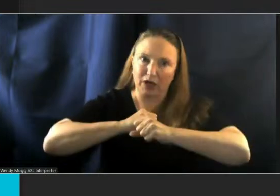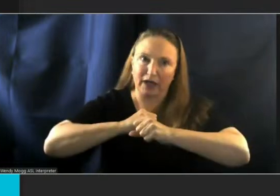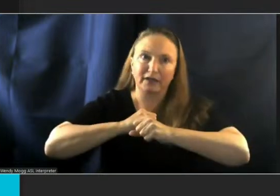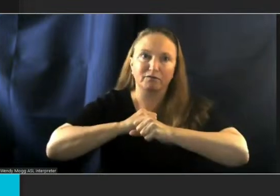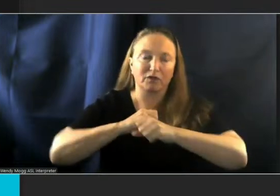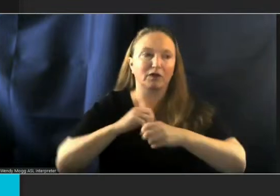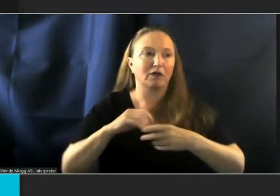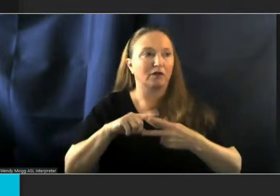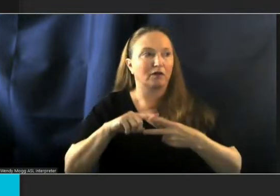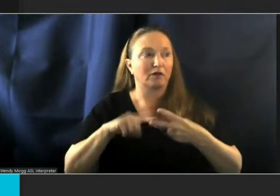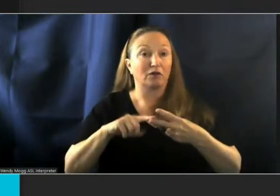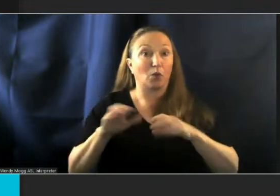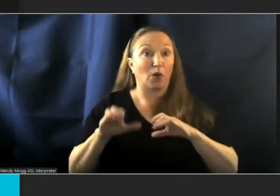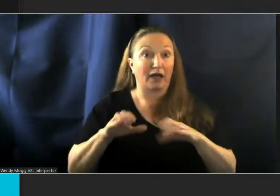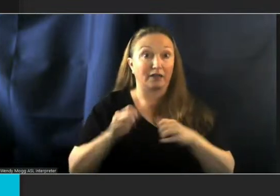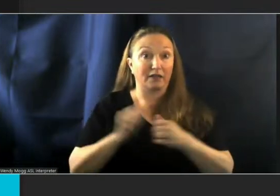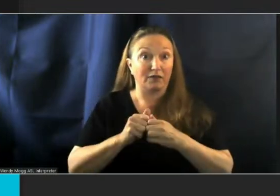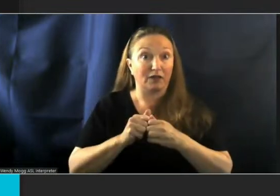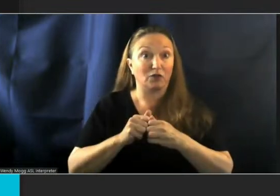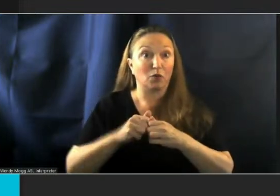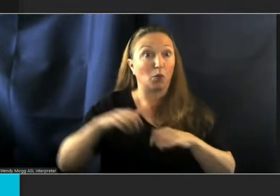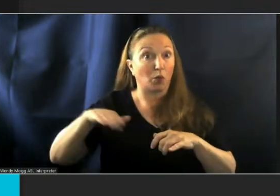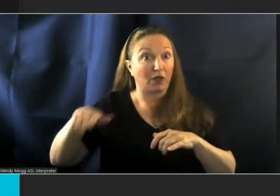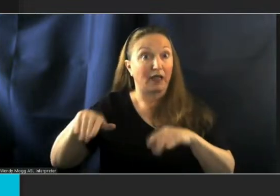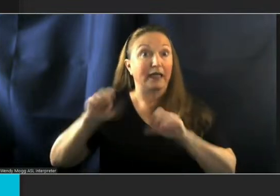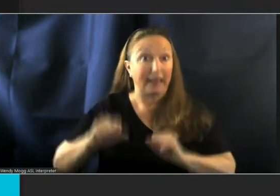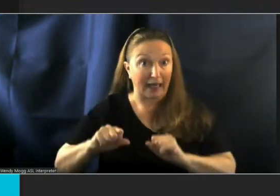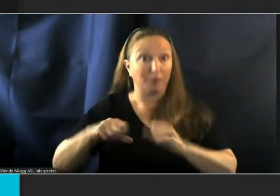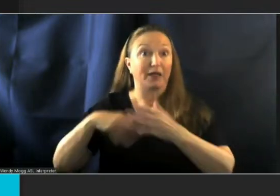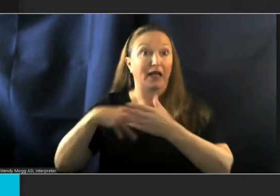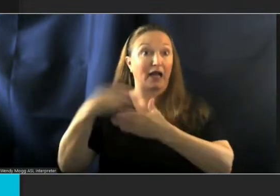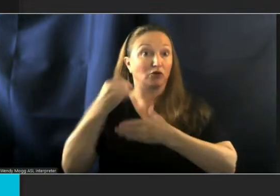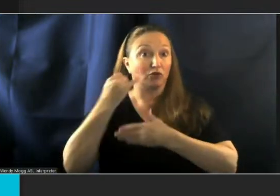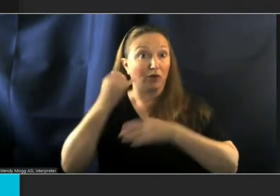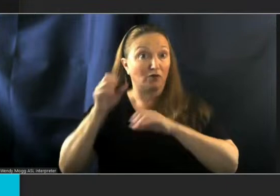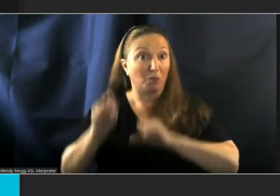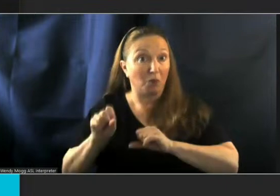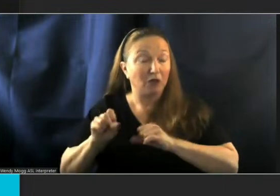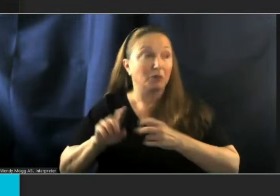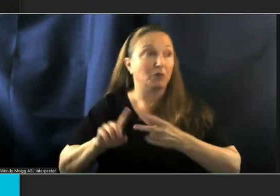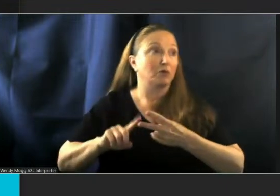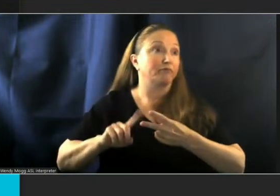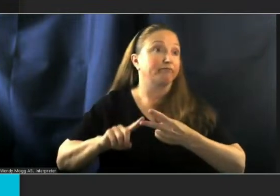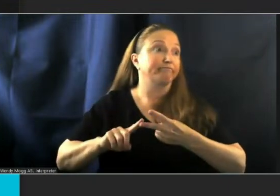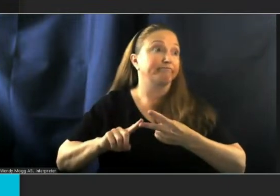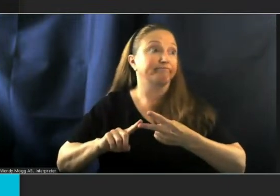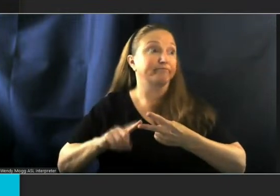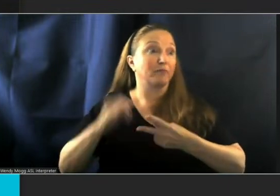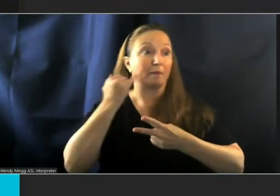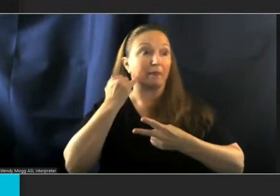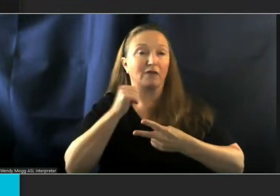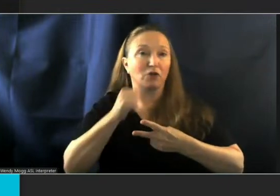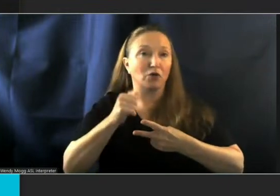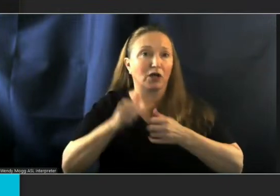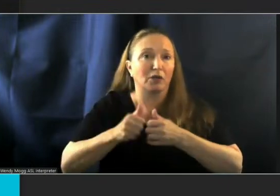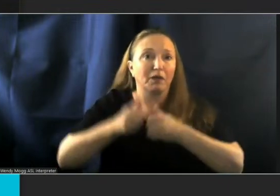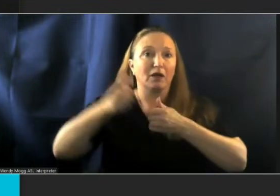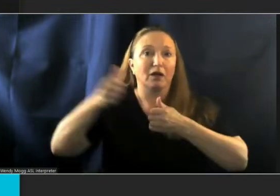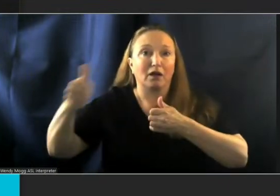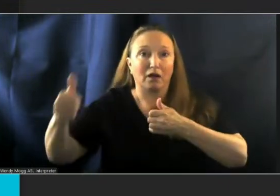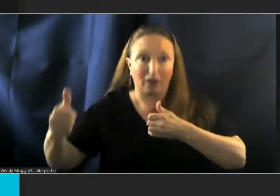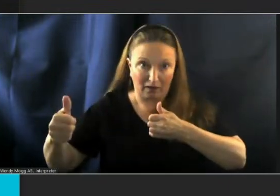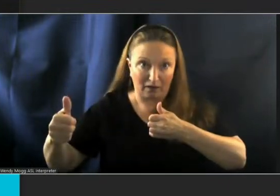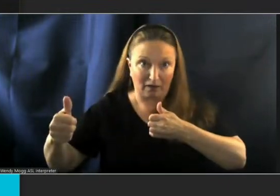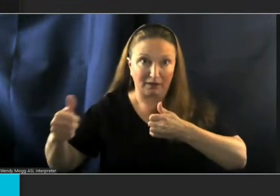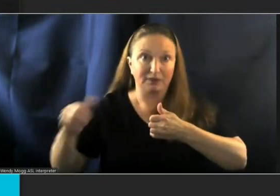extent that activities with children can be outdoors, can have if they're not going to be distanced, like socially